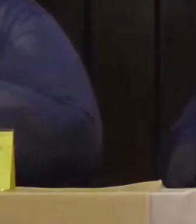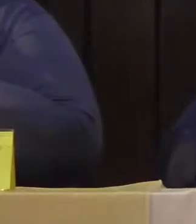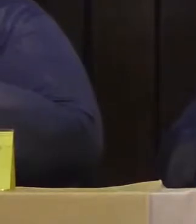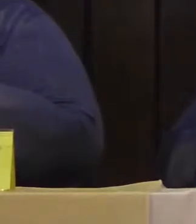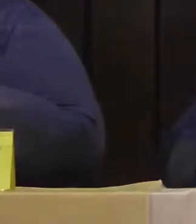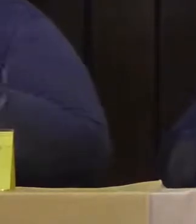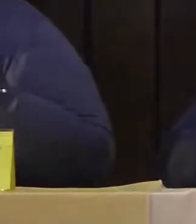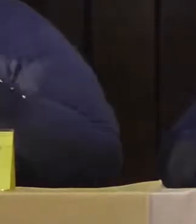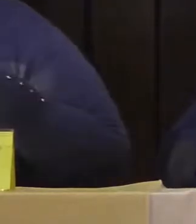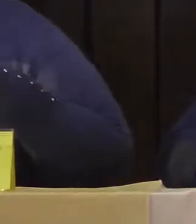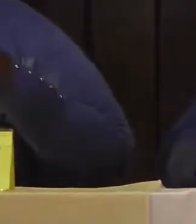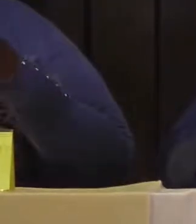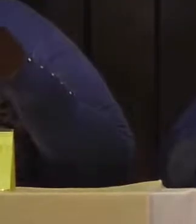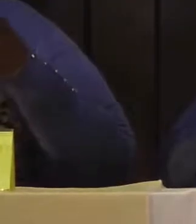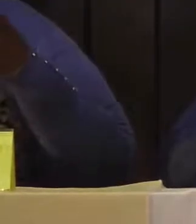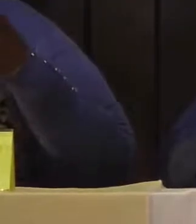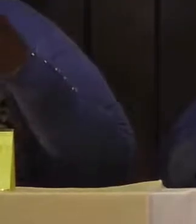to